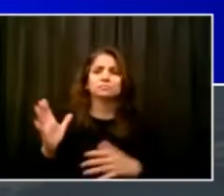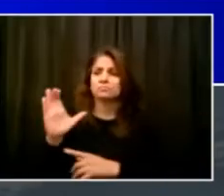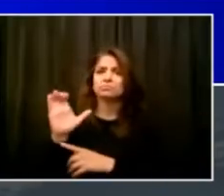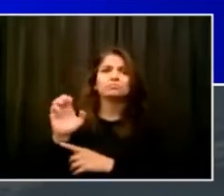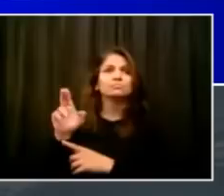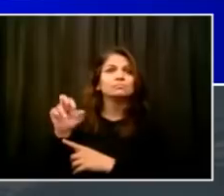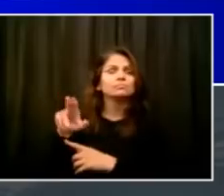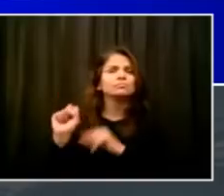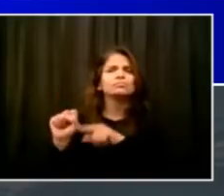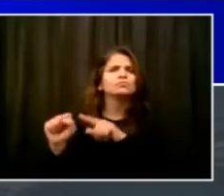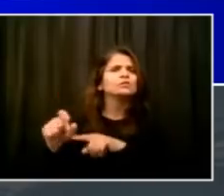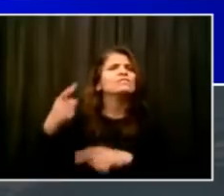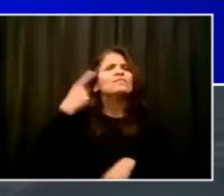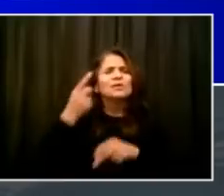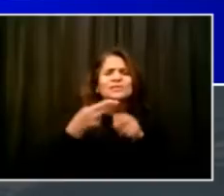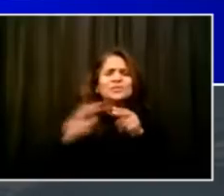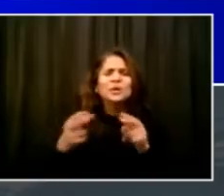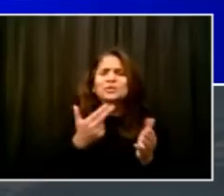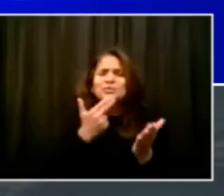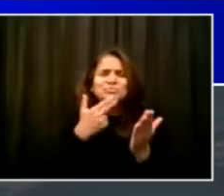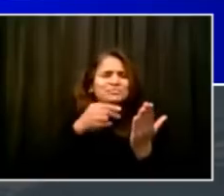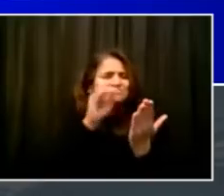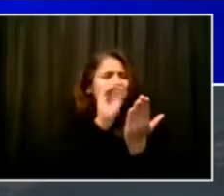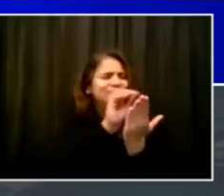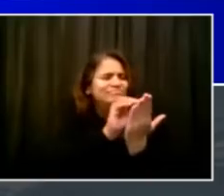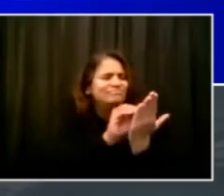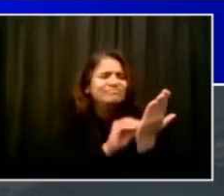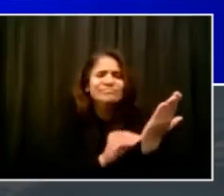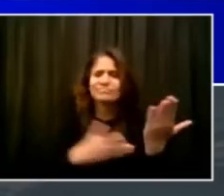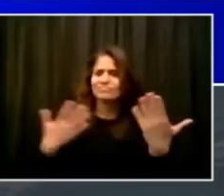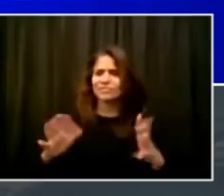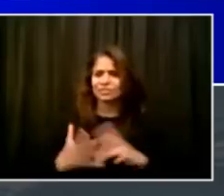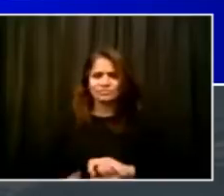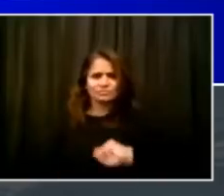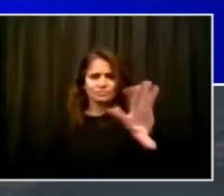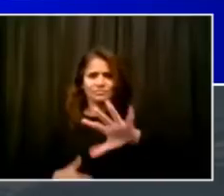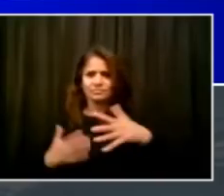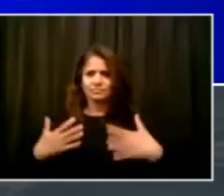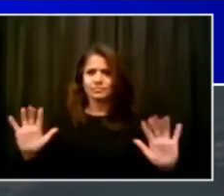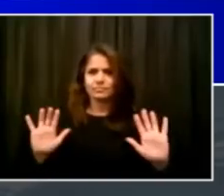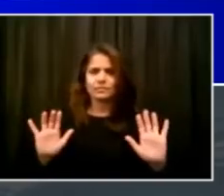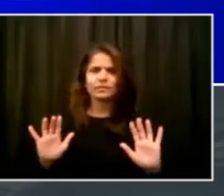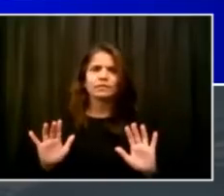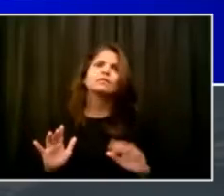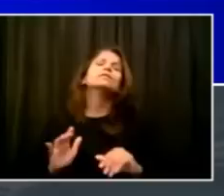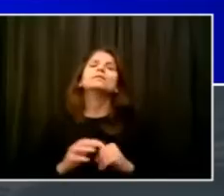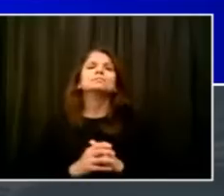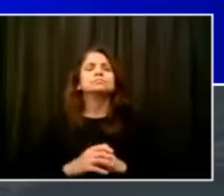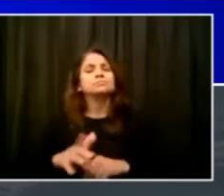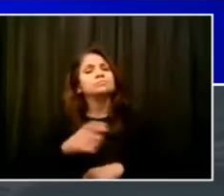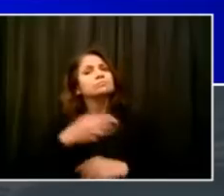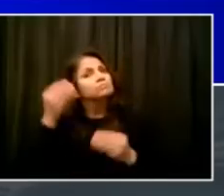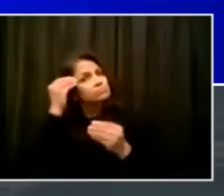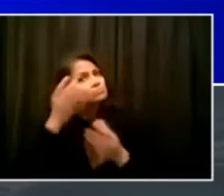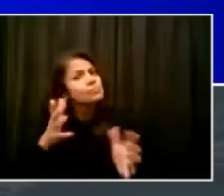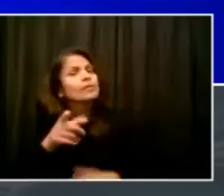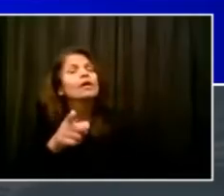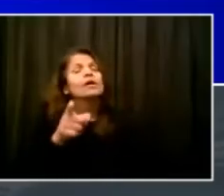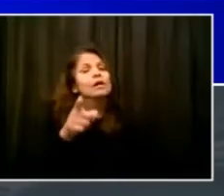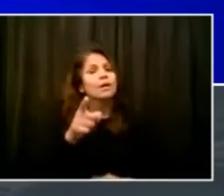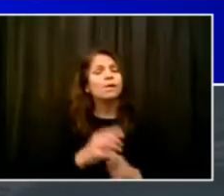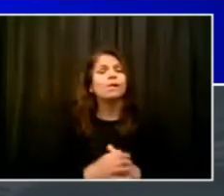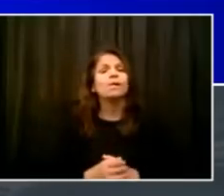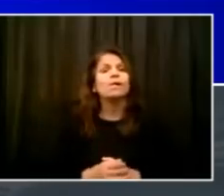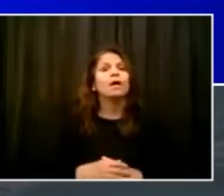about immigration and citizenship. This is really important because that was a big controversy earlier on. No, court struck that down. No